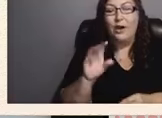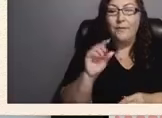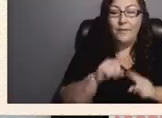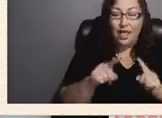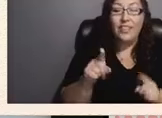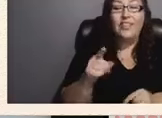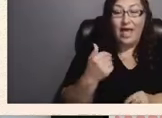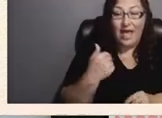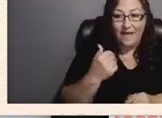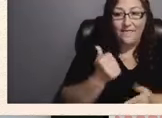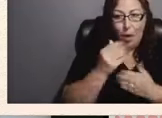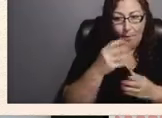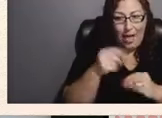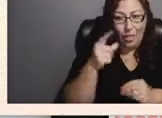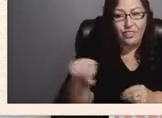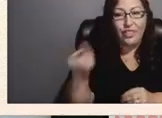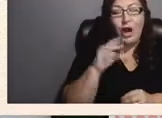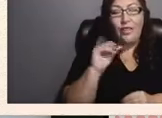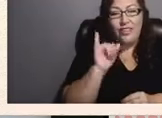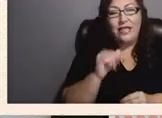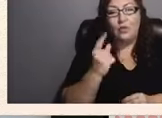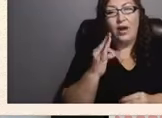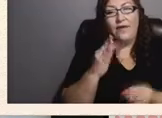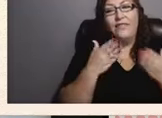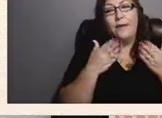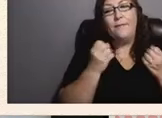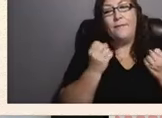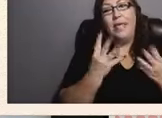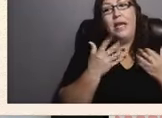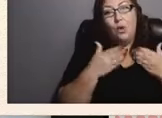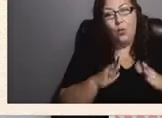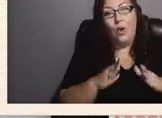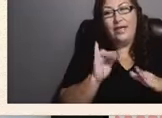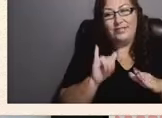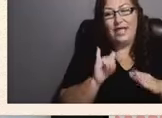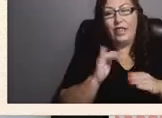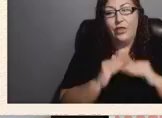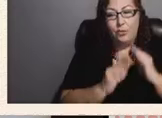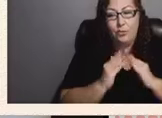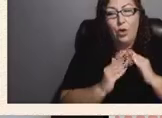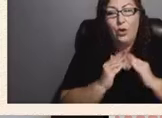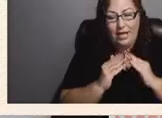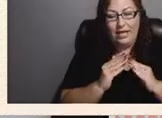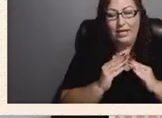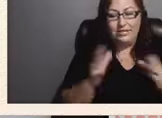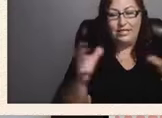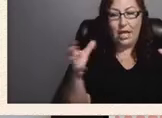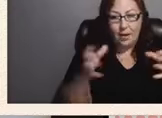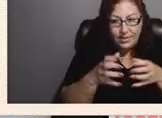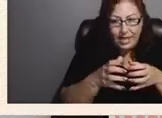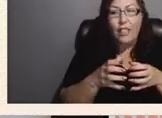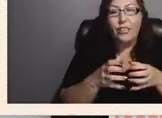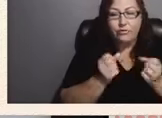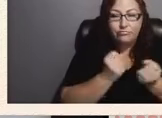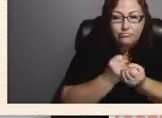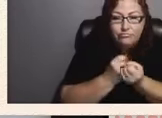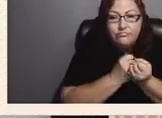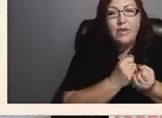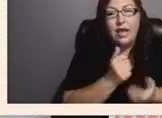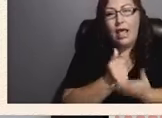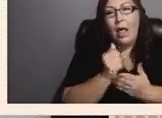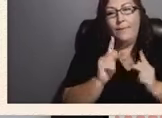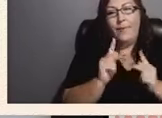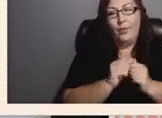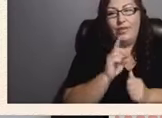the many ways that the community, I think, comes together to help people with disabilities and